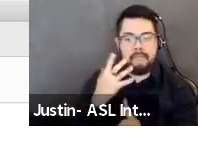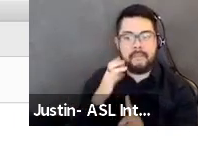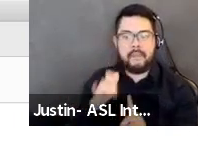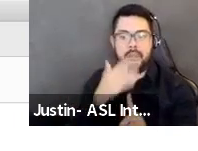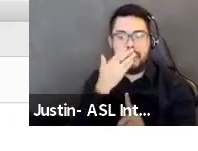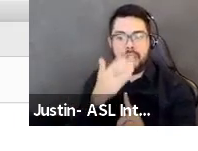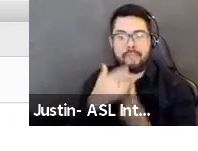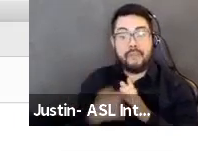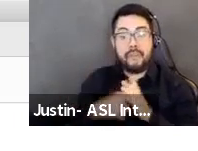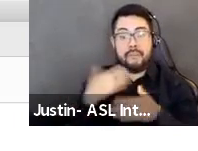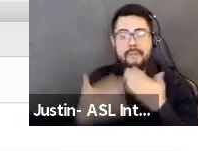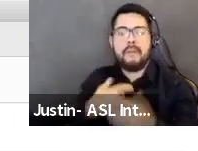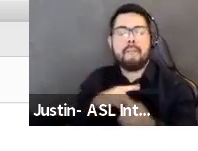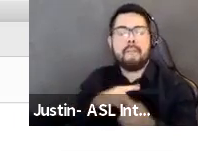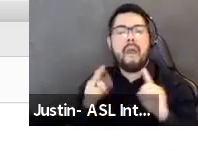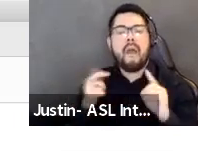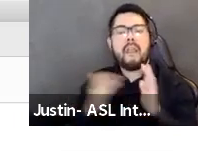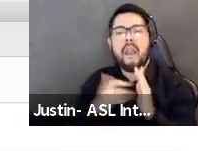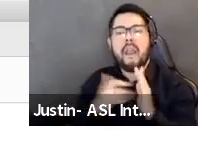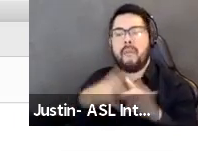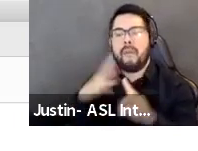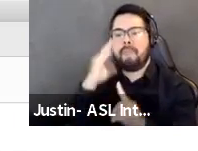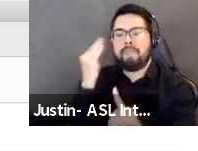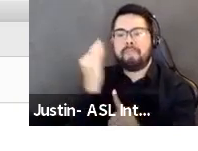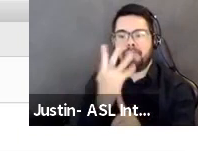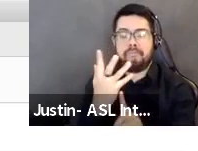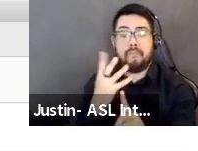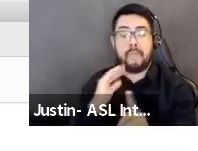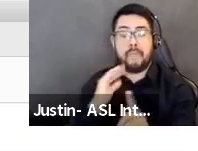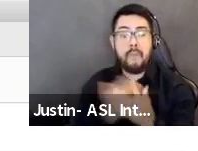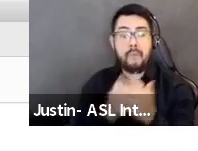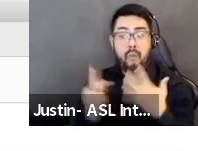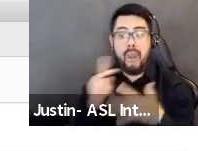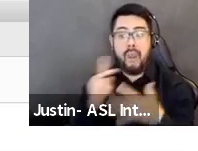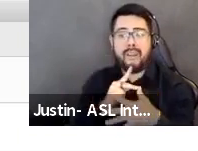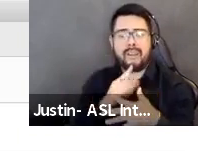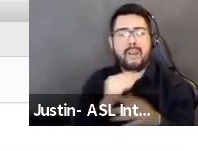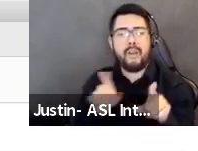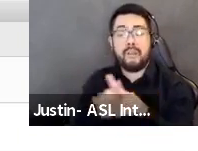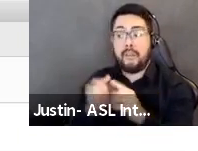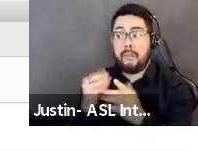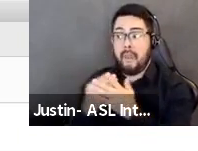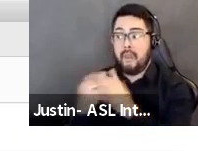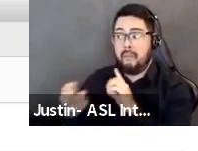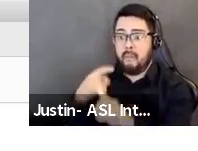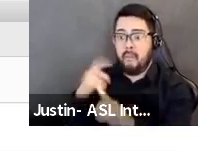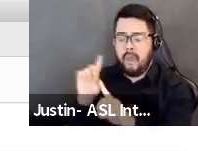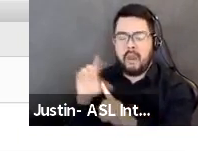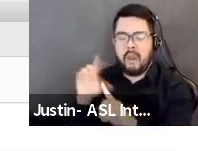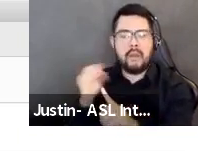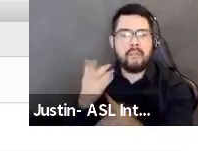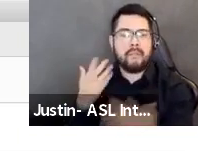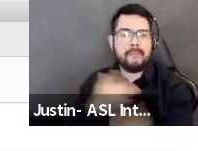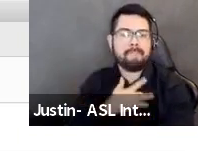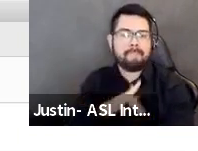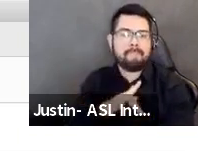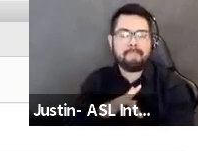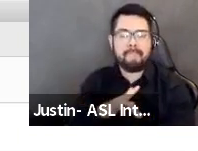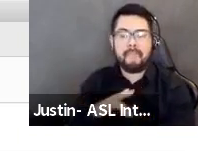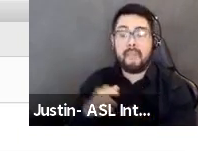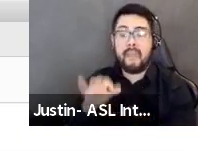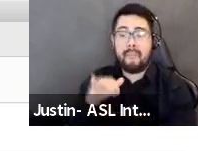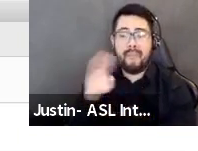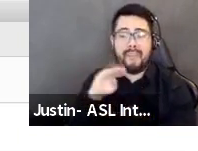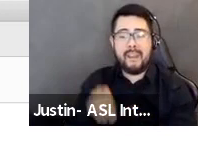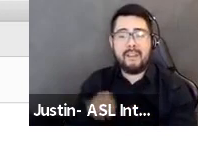uh bring all of this back to the the priority and the sources of funds and then the likelihood to have the funds right